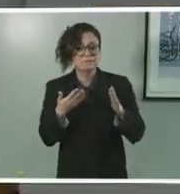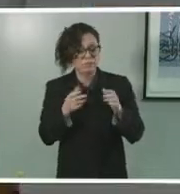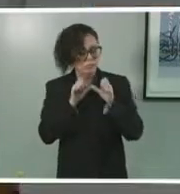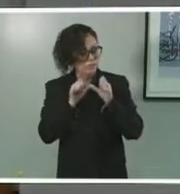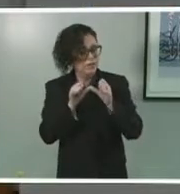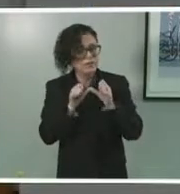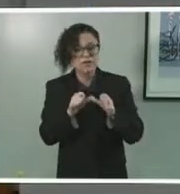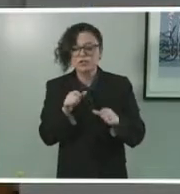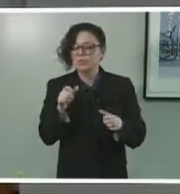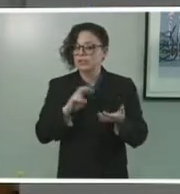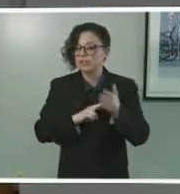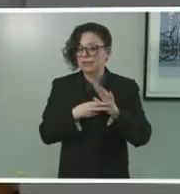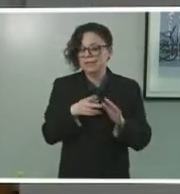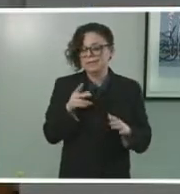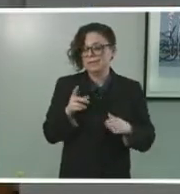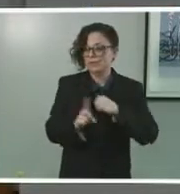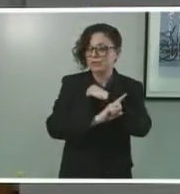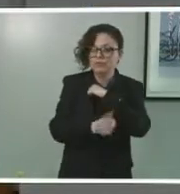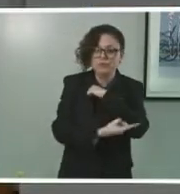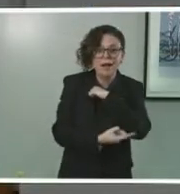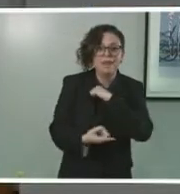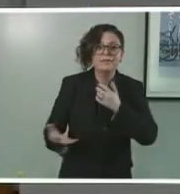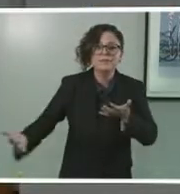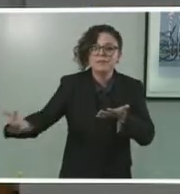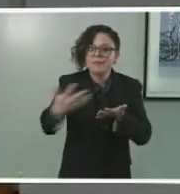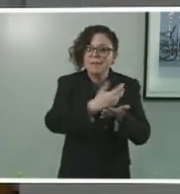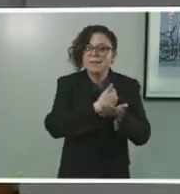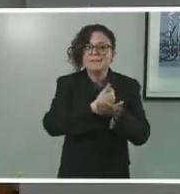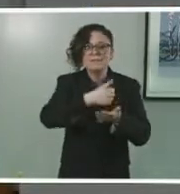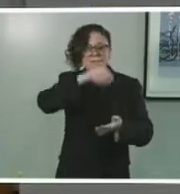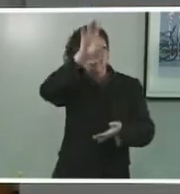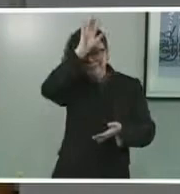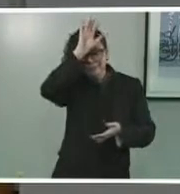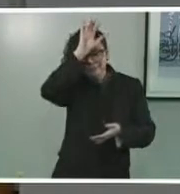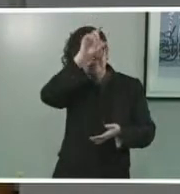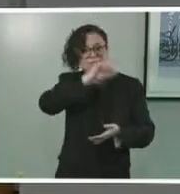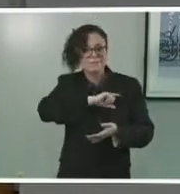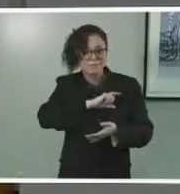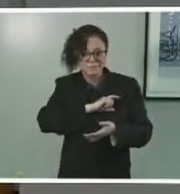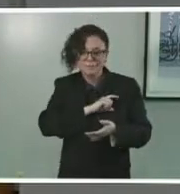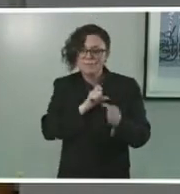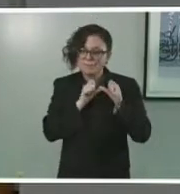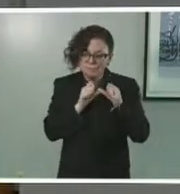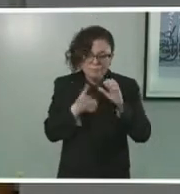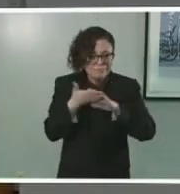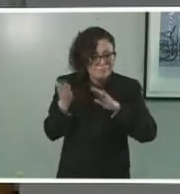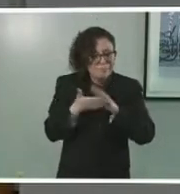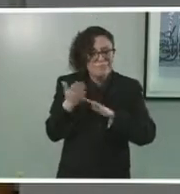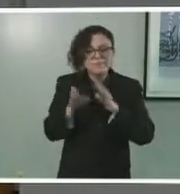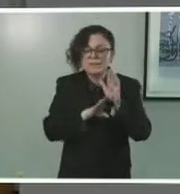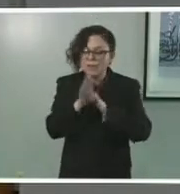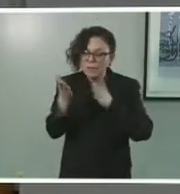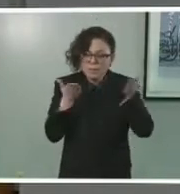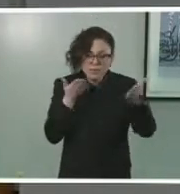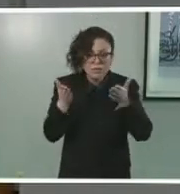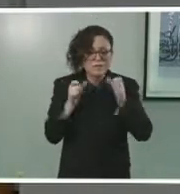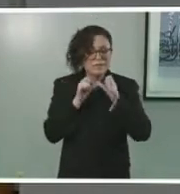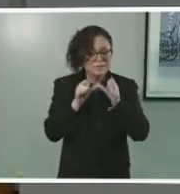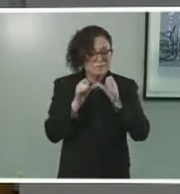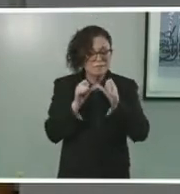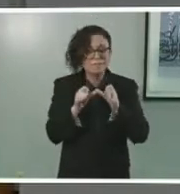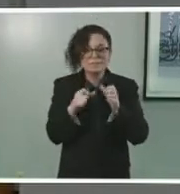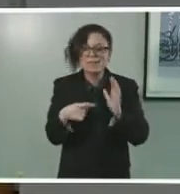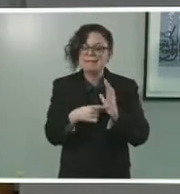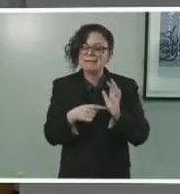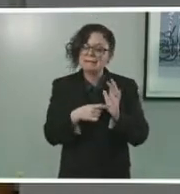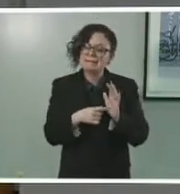So trash collection, fire and police protection, our development services. We've extended some deadlines to allow for